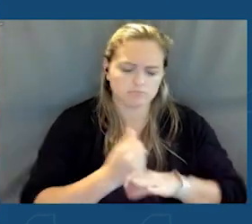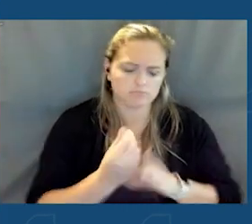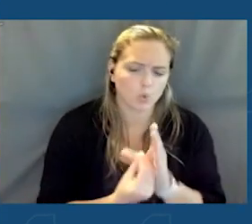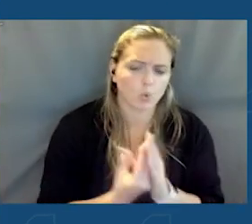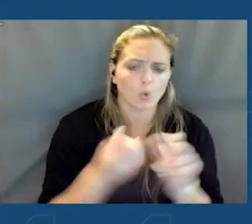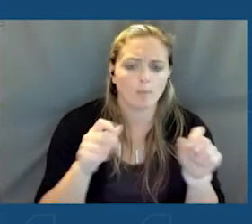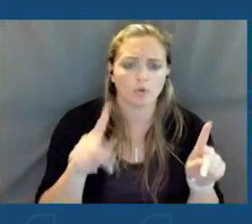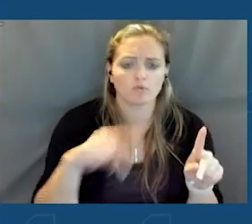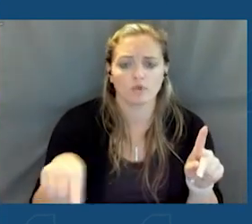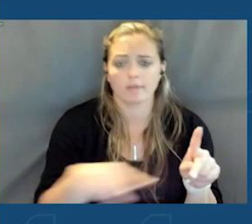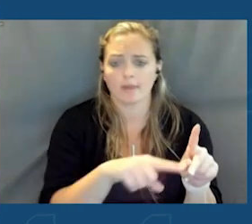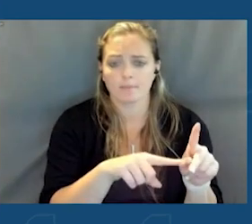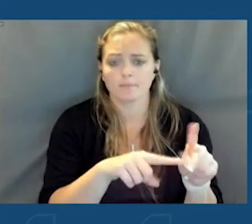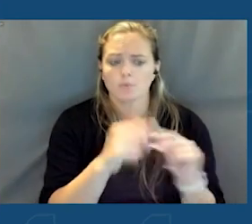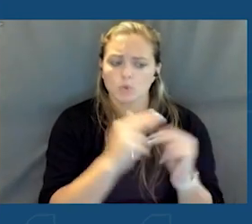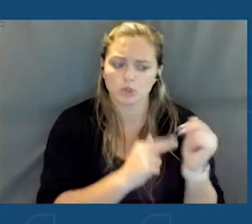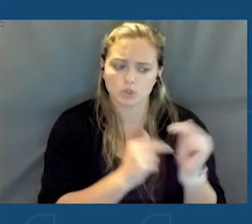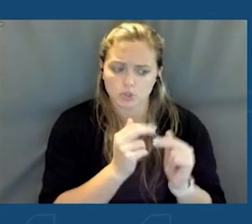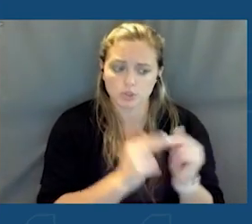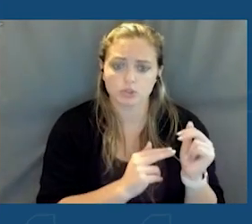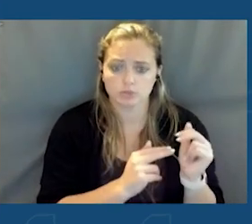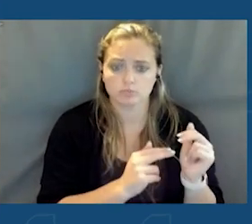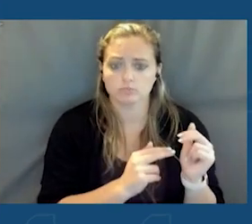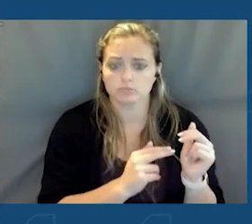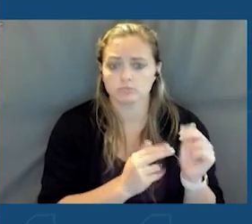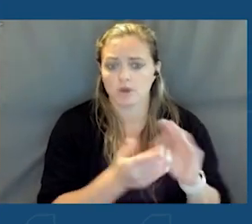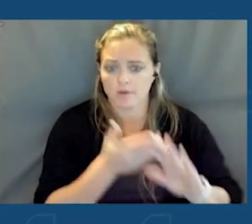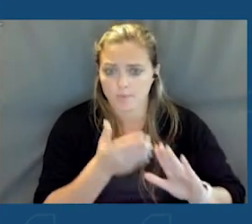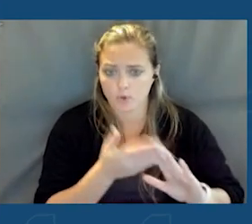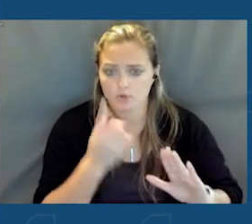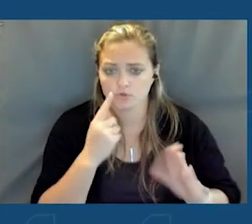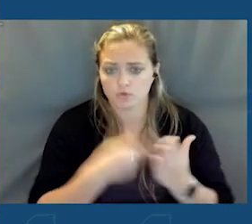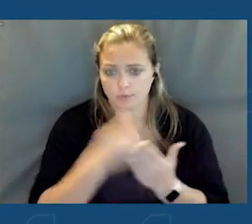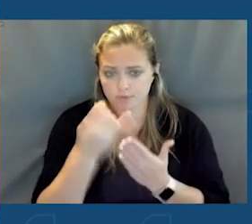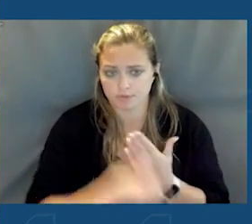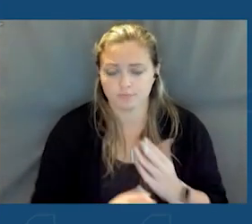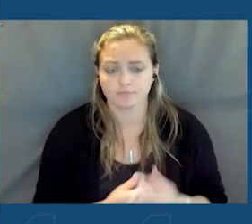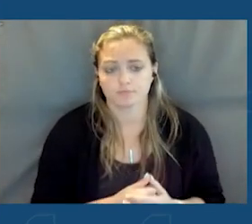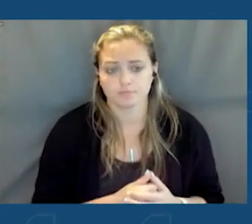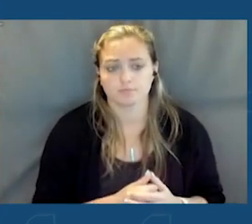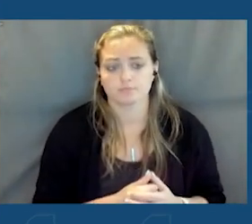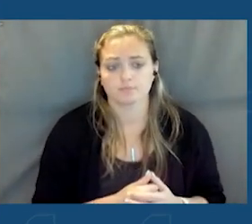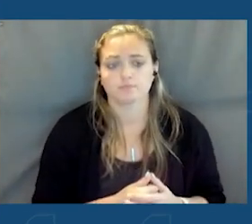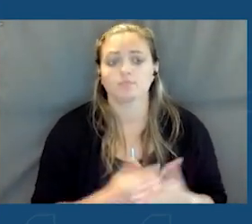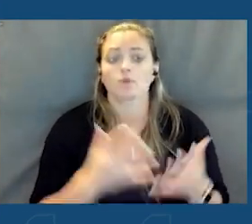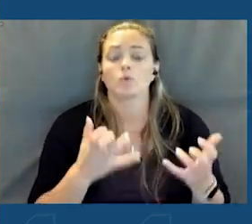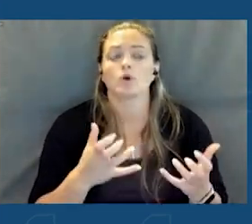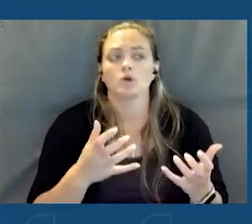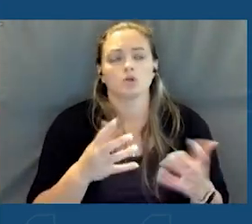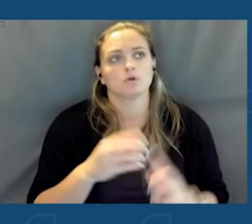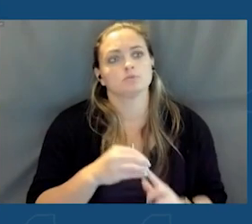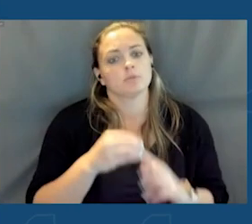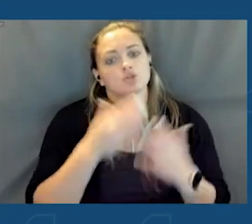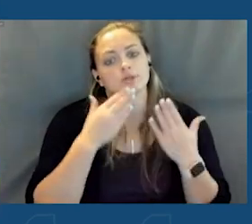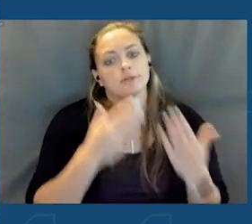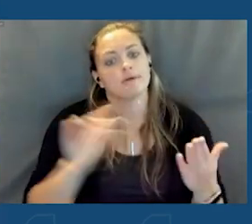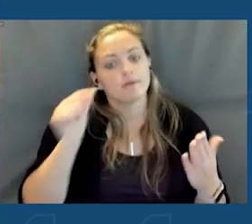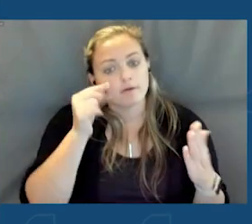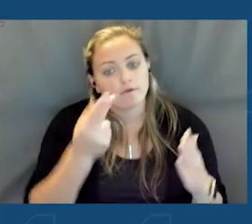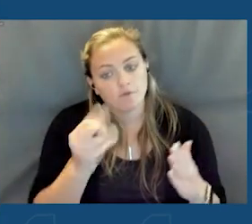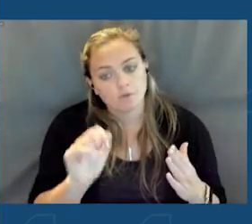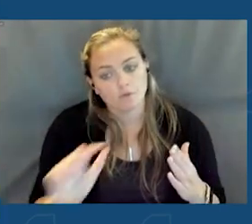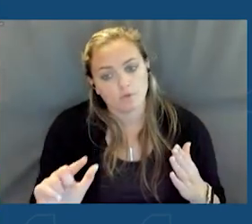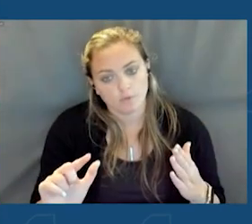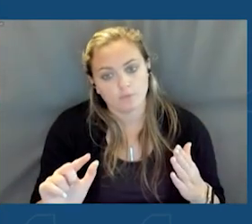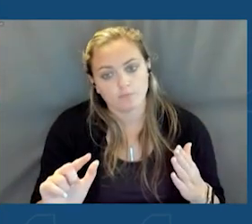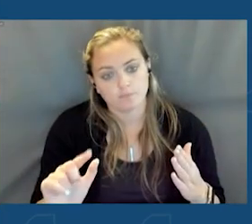them during the construction and operation of this project. I would like to especially thank Governor Hochul and Port